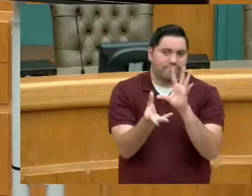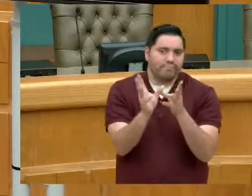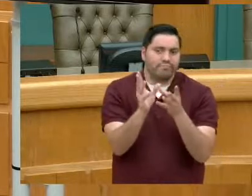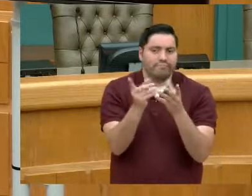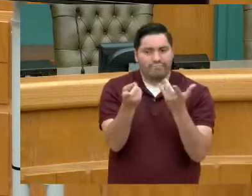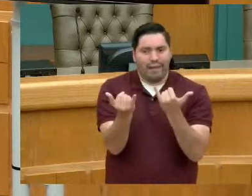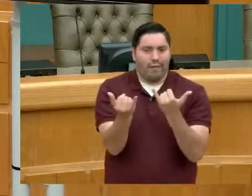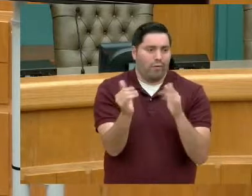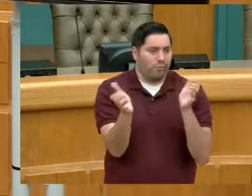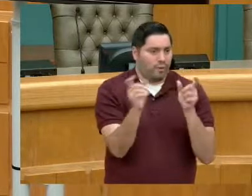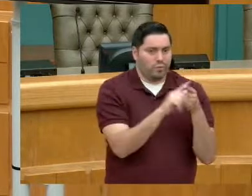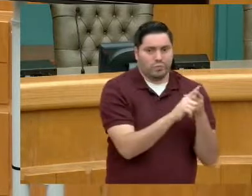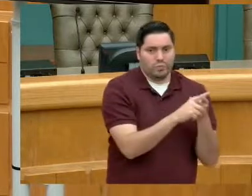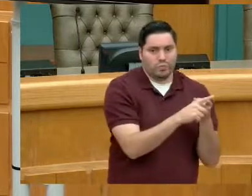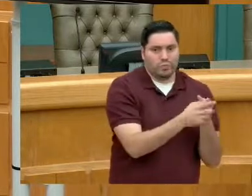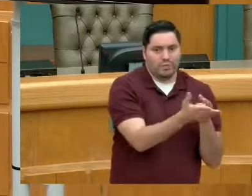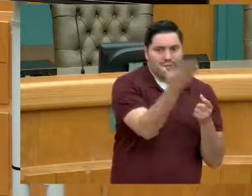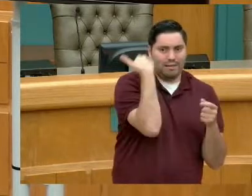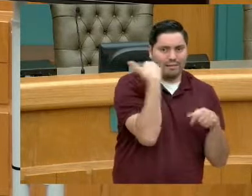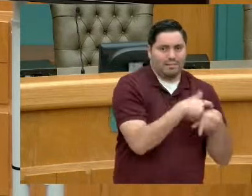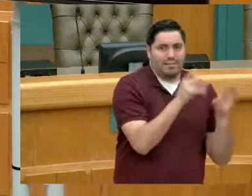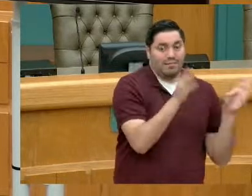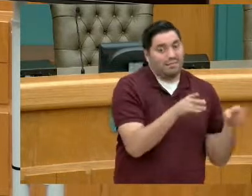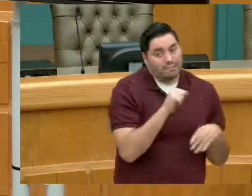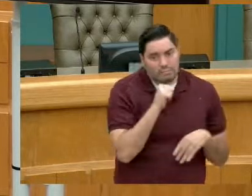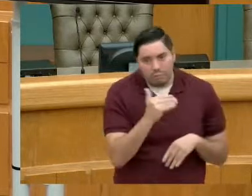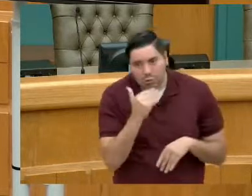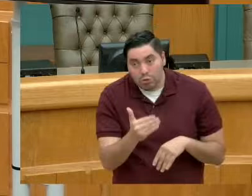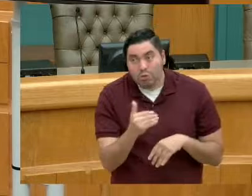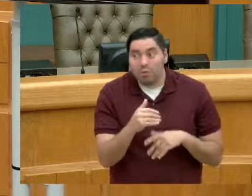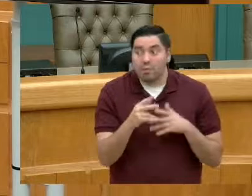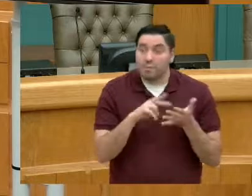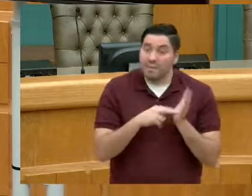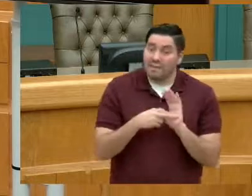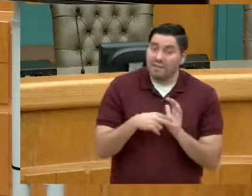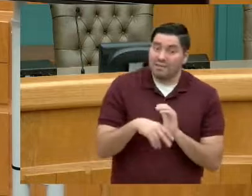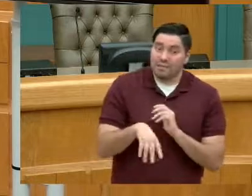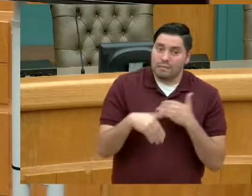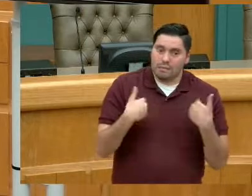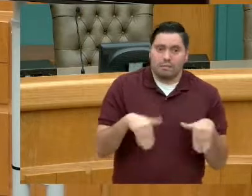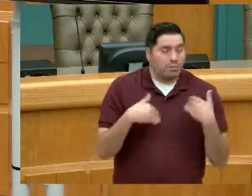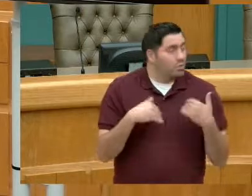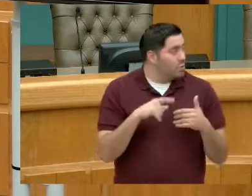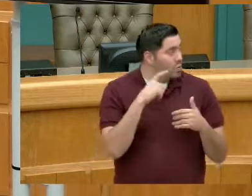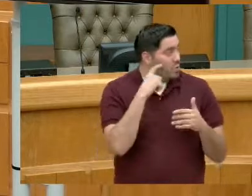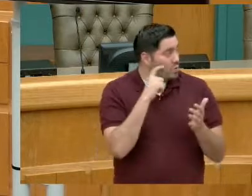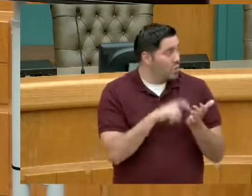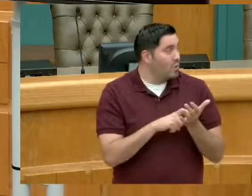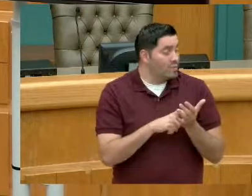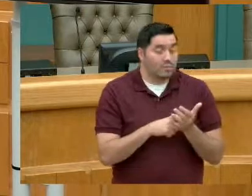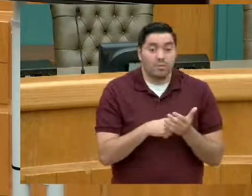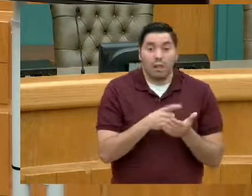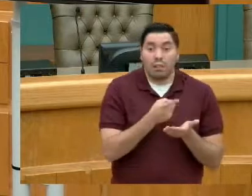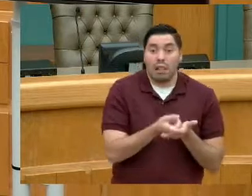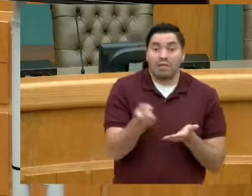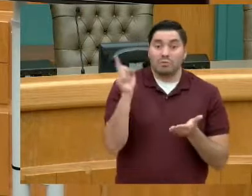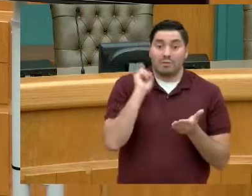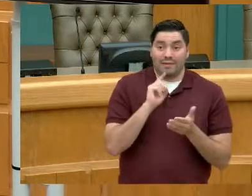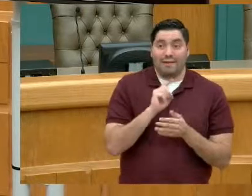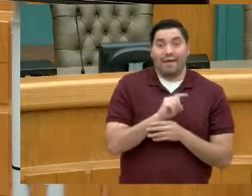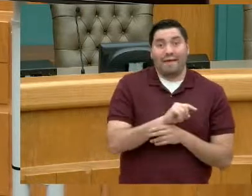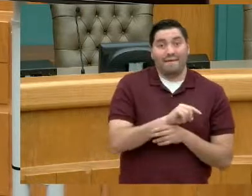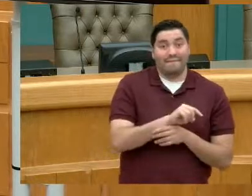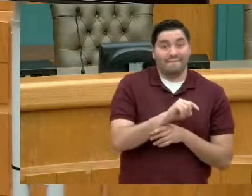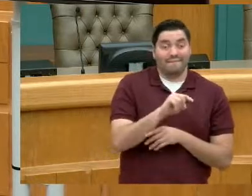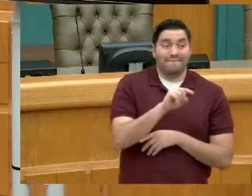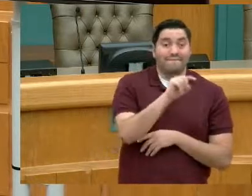last 7-day period, which is not a good thing. 7 new cases. You can see the trend of a week ago was 4, 0,